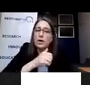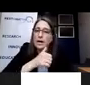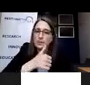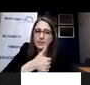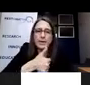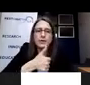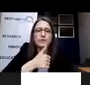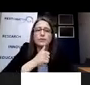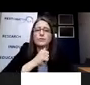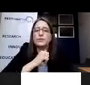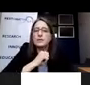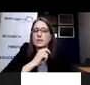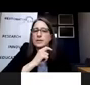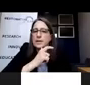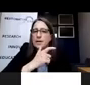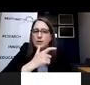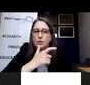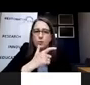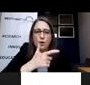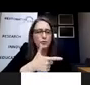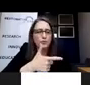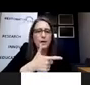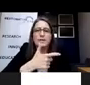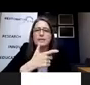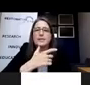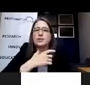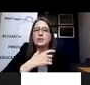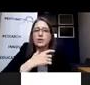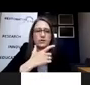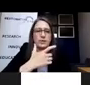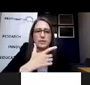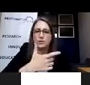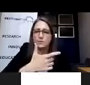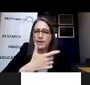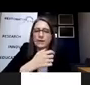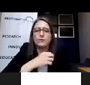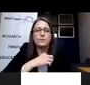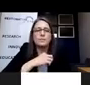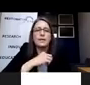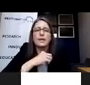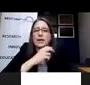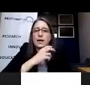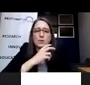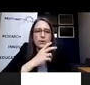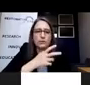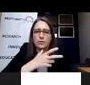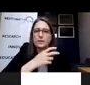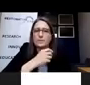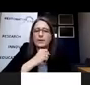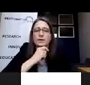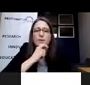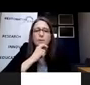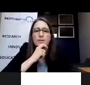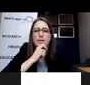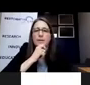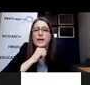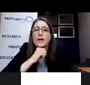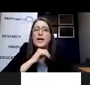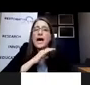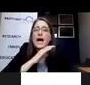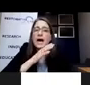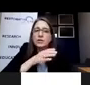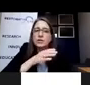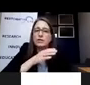for how do people enter those facilities? How do you work with families and share decision-making from the beginning? How are you transparent about what's